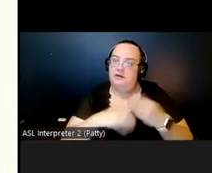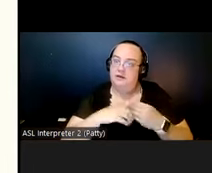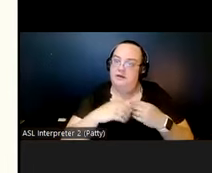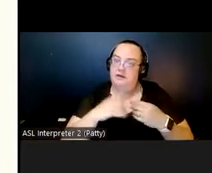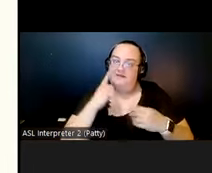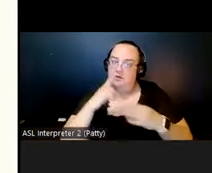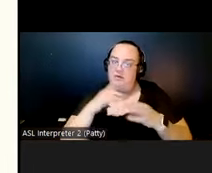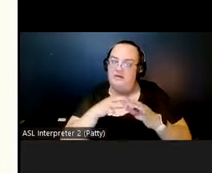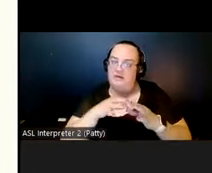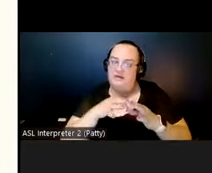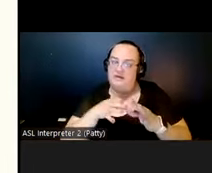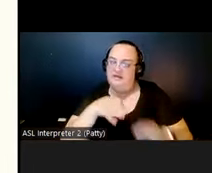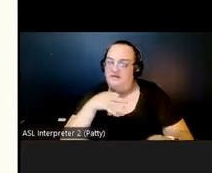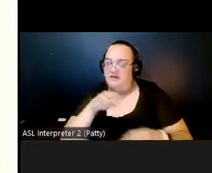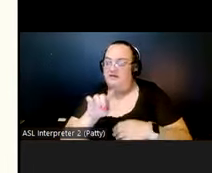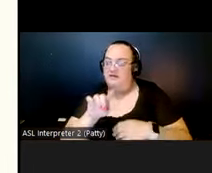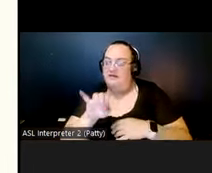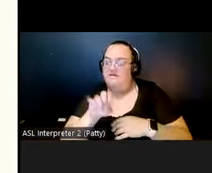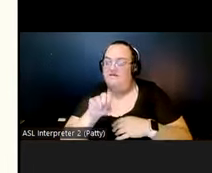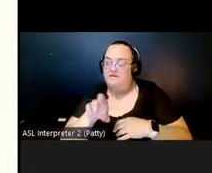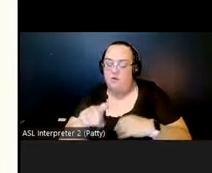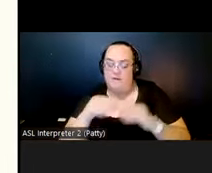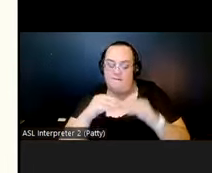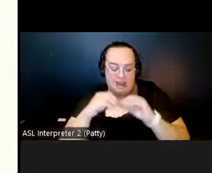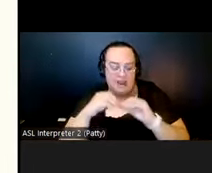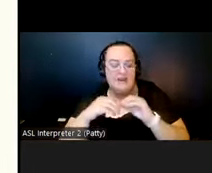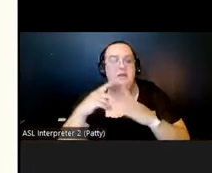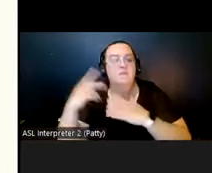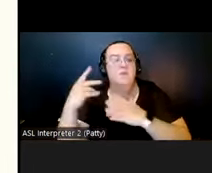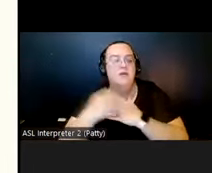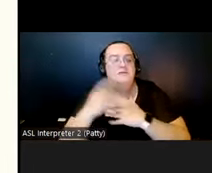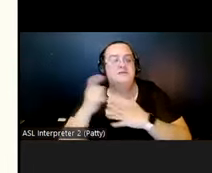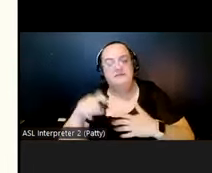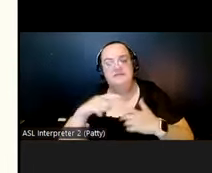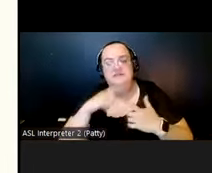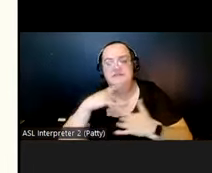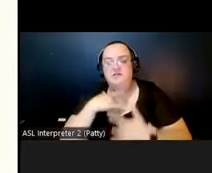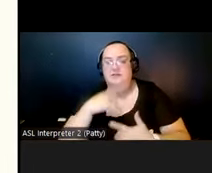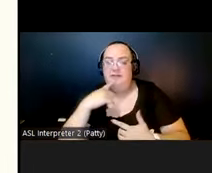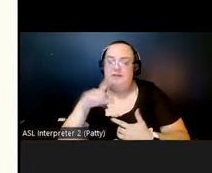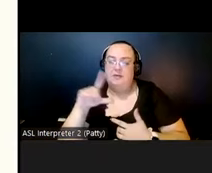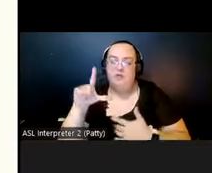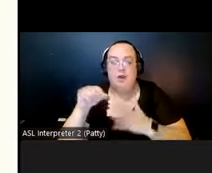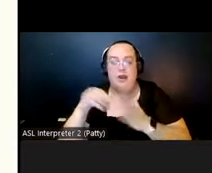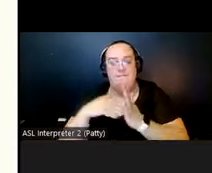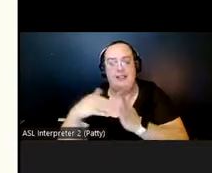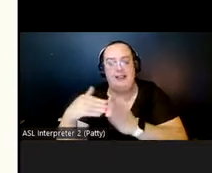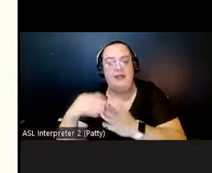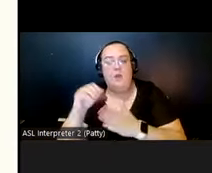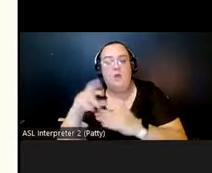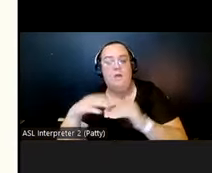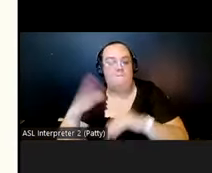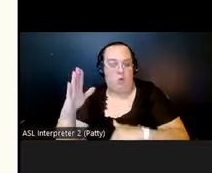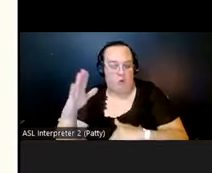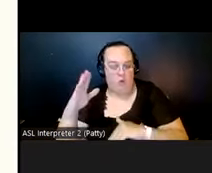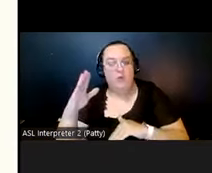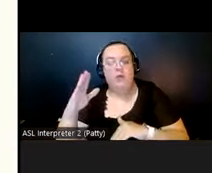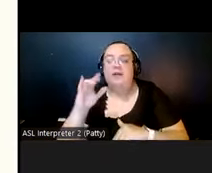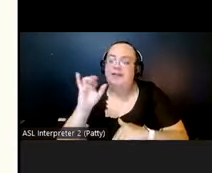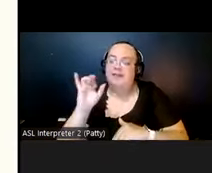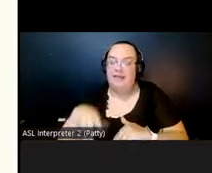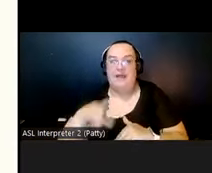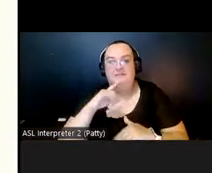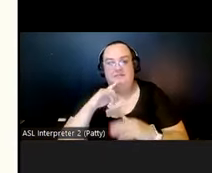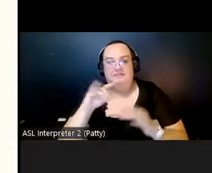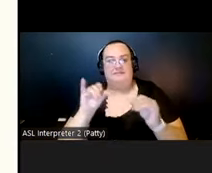maintenance, a project needed to be large, typically $20 million or greater, which is at a